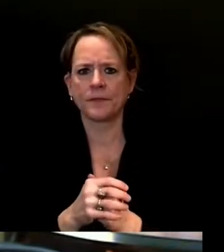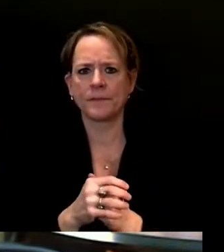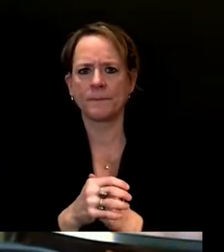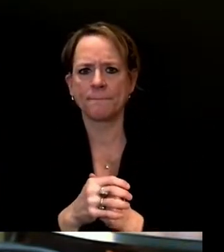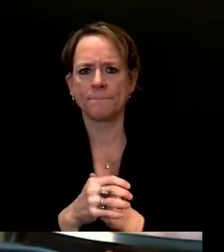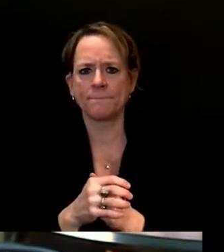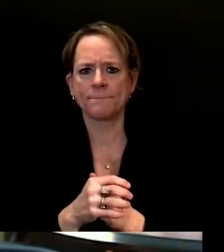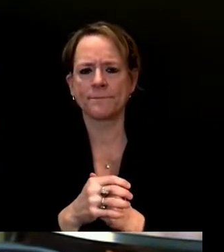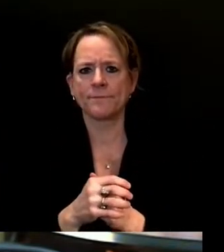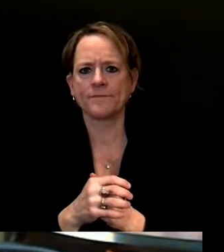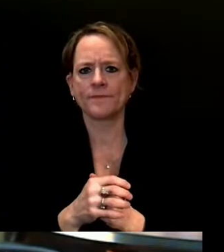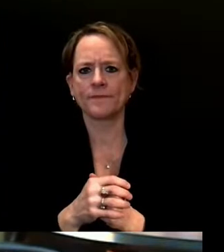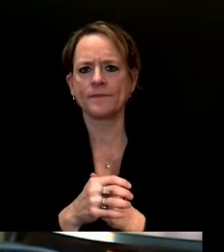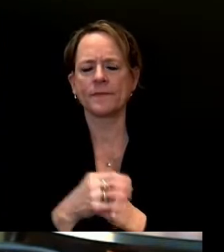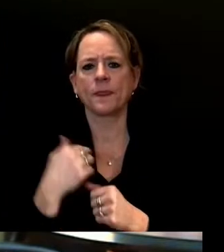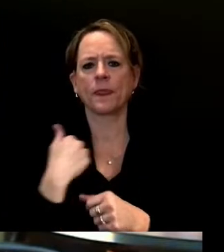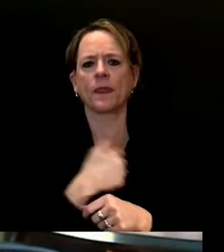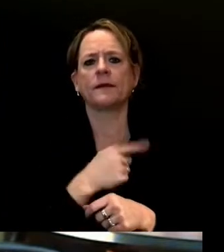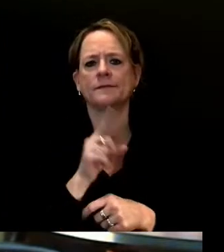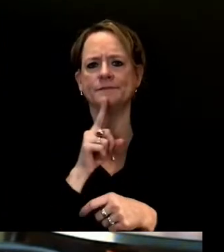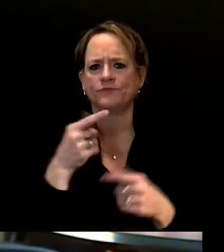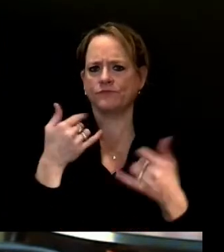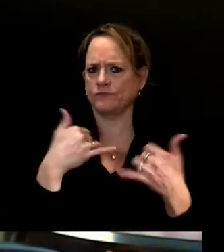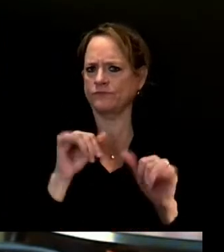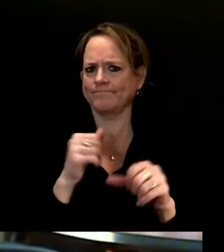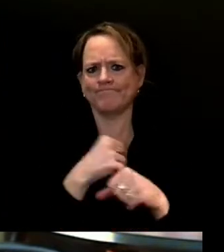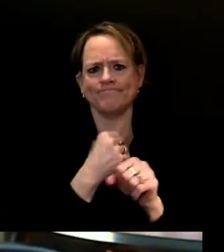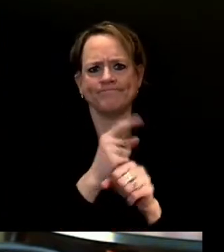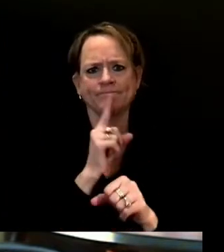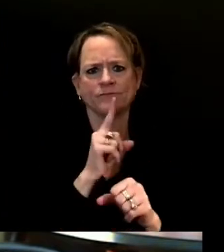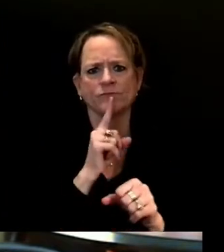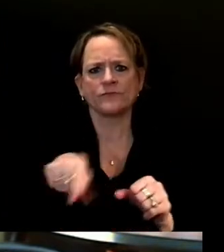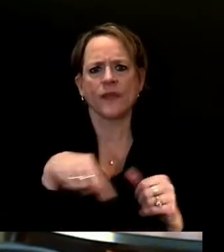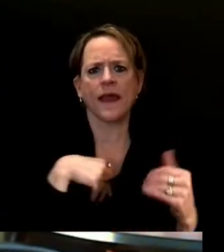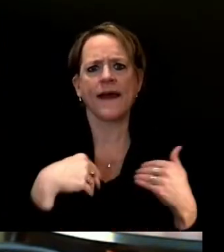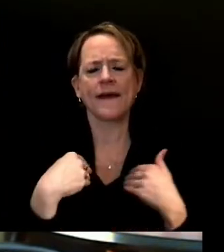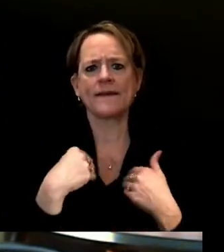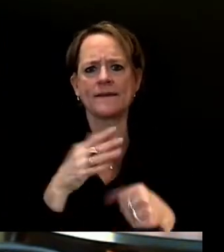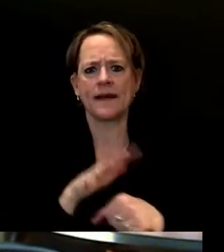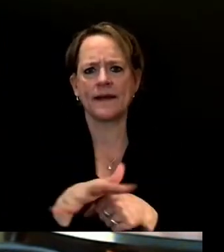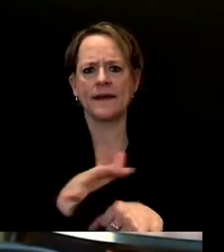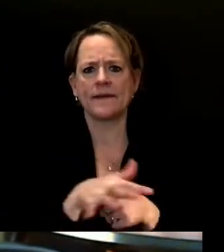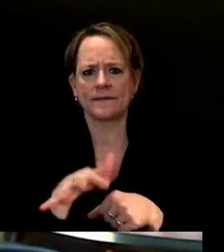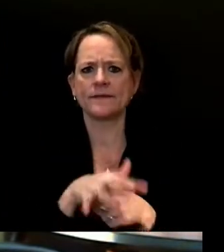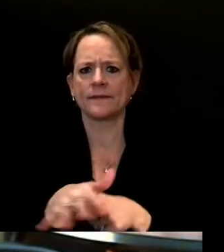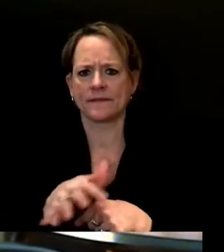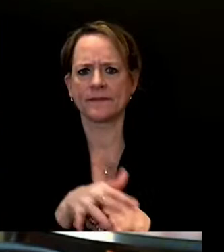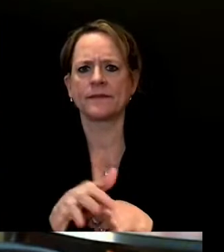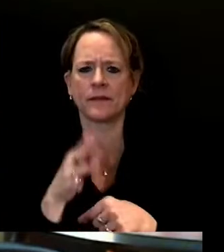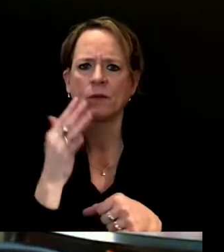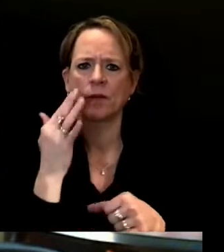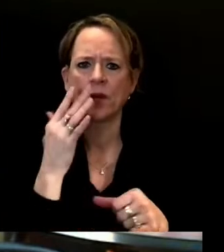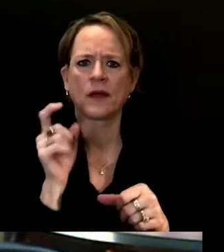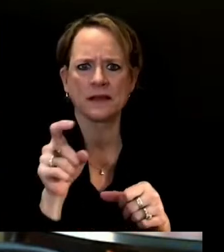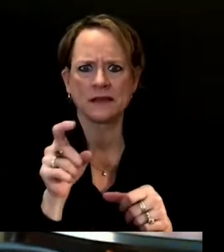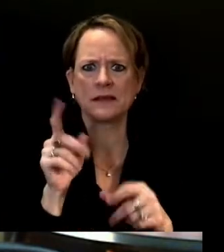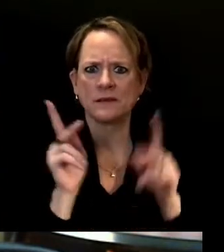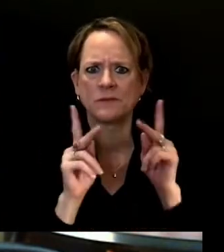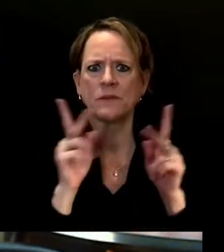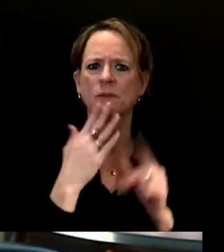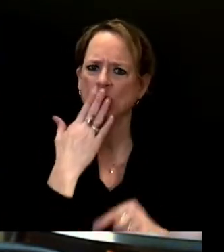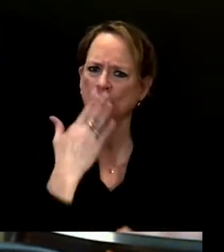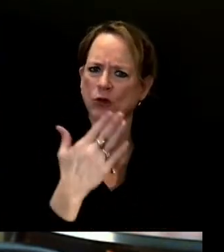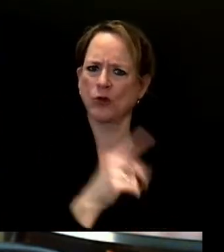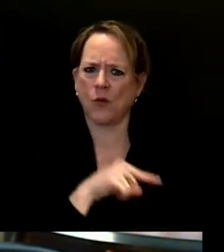That's important. We need people to be wearing good, high quality masks consistently in public settings. We will do everything we can